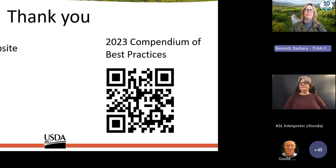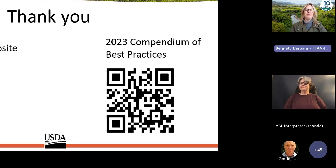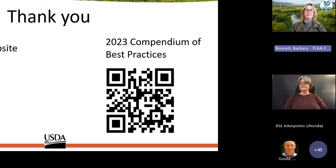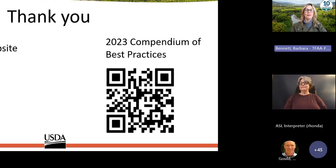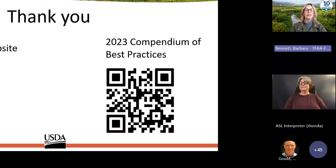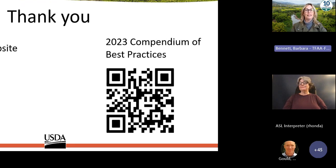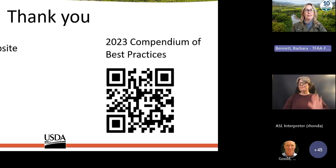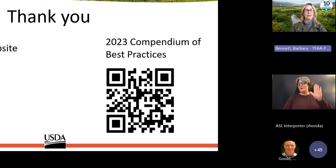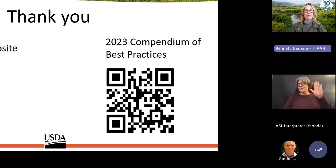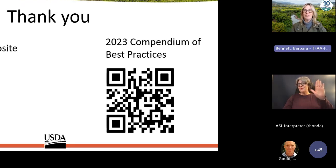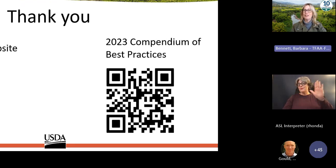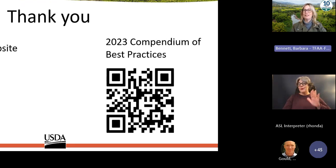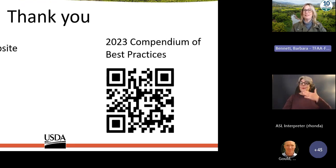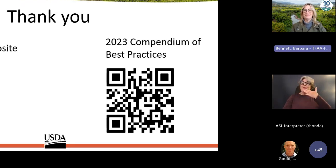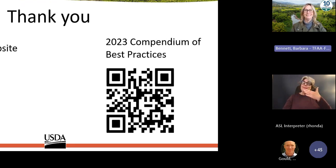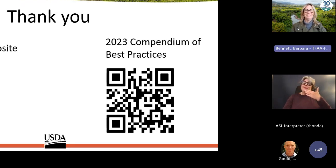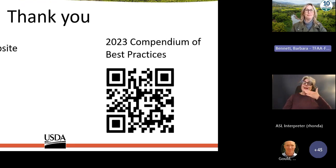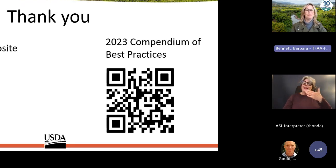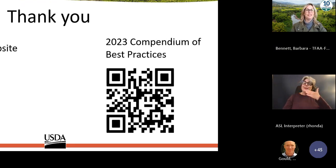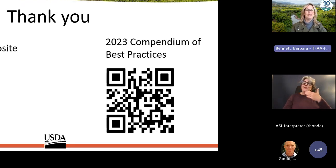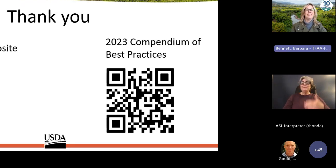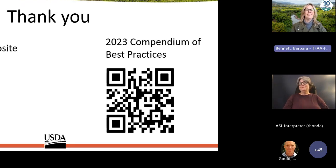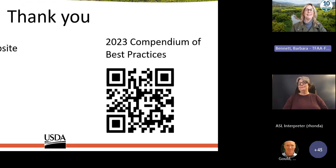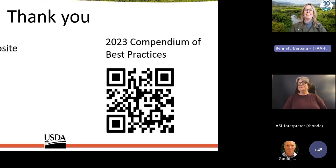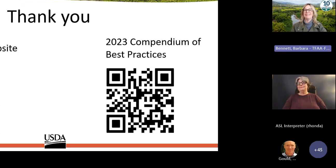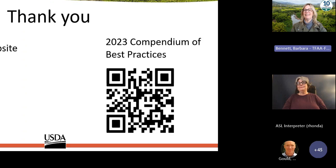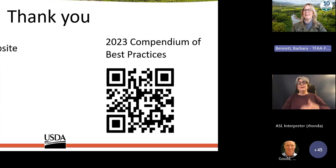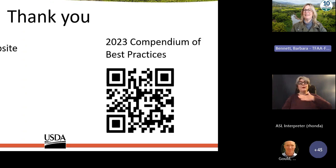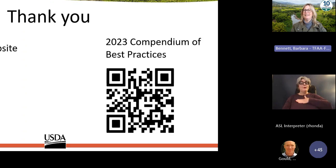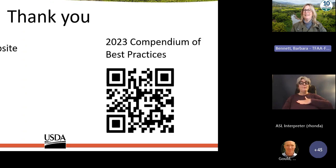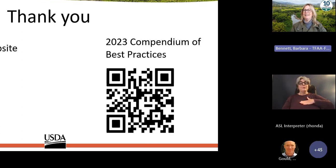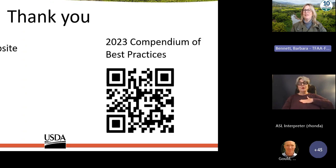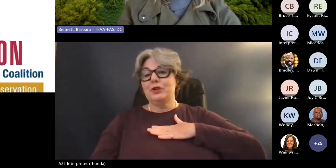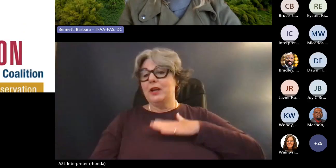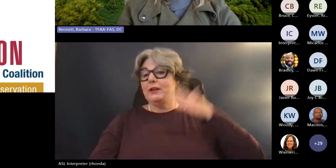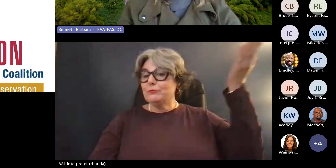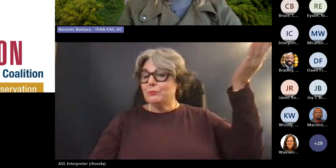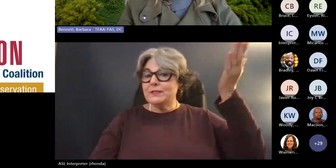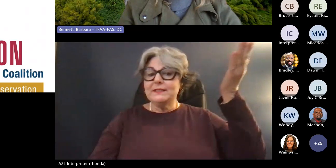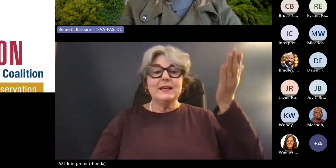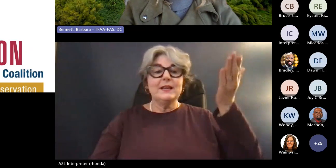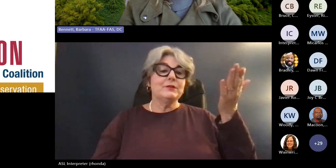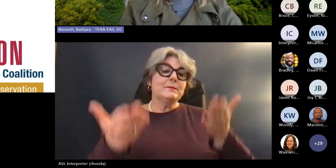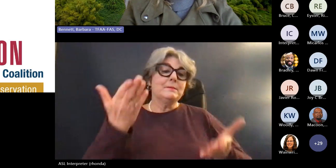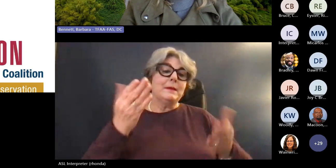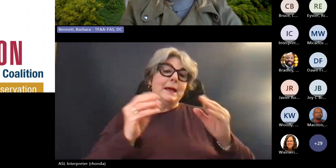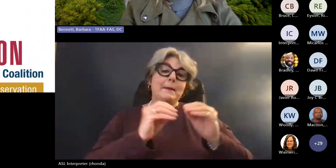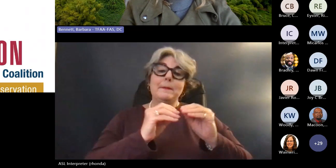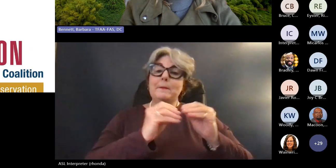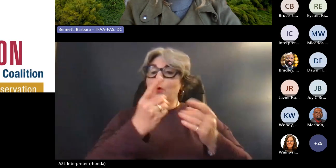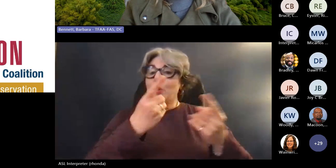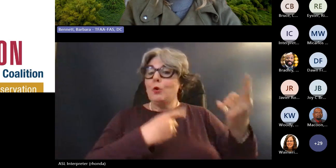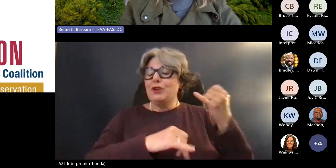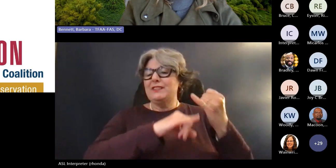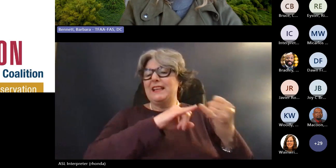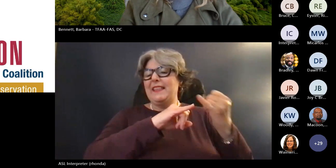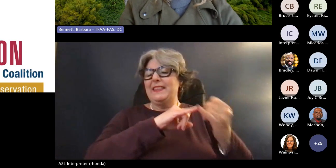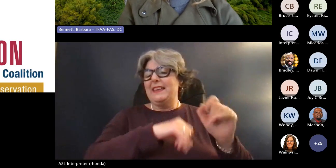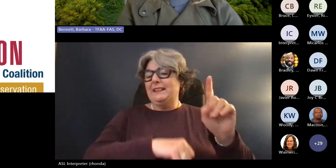Great. Well, thank you very much. I appreciate it. And there may be more questions at the end for